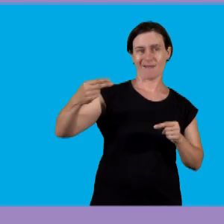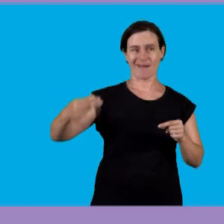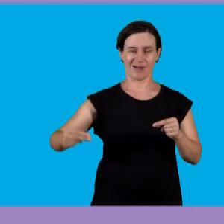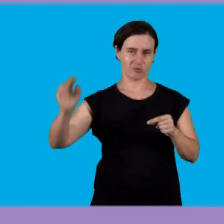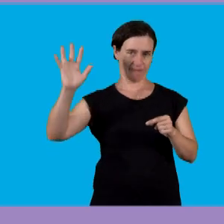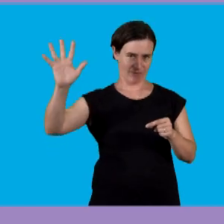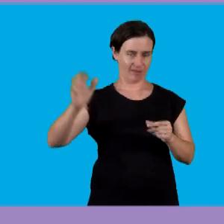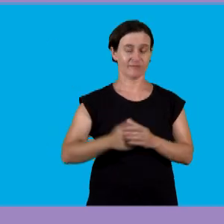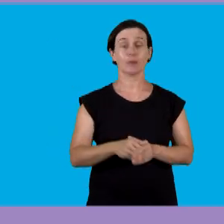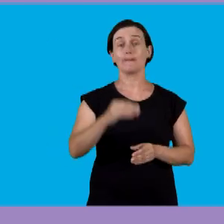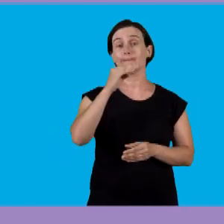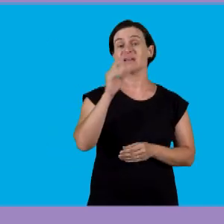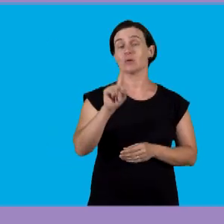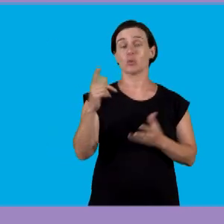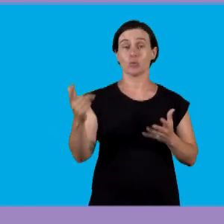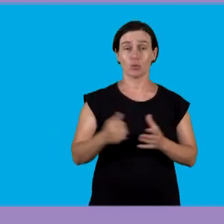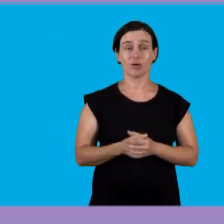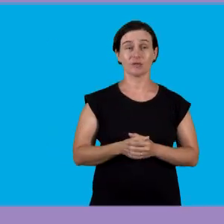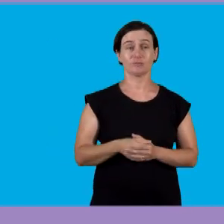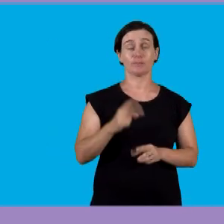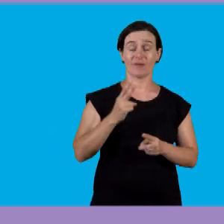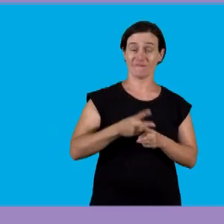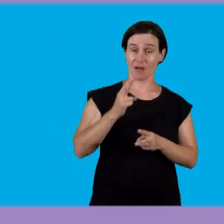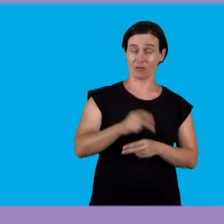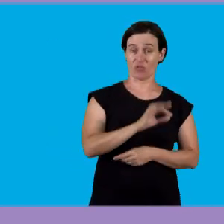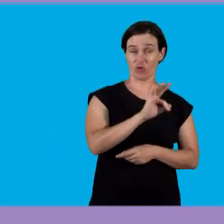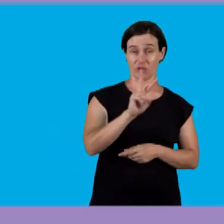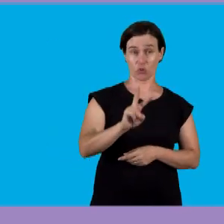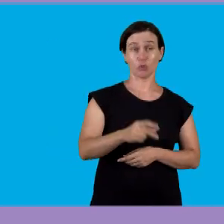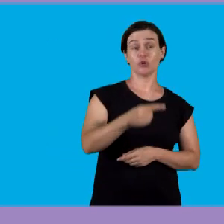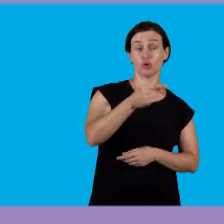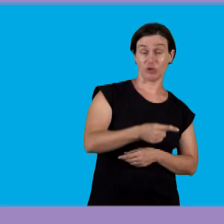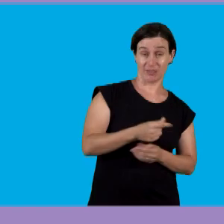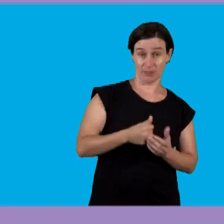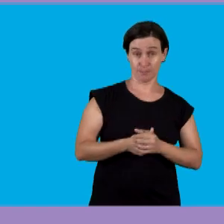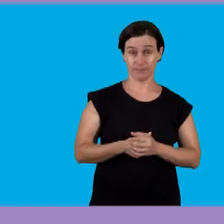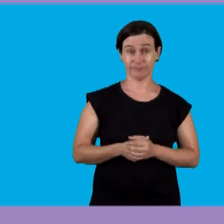the H that has an exponent 5. So our final answer there is going to be